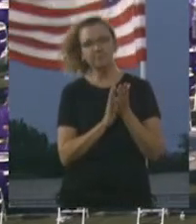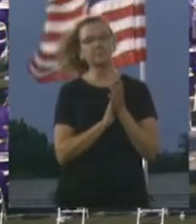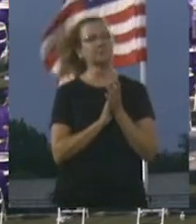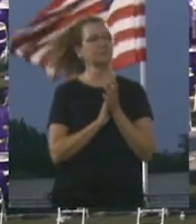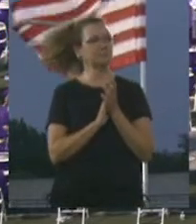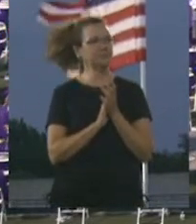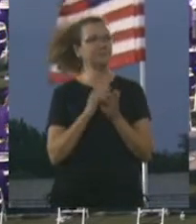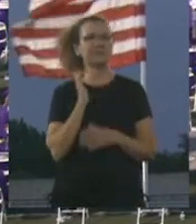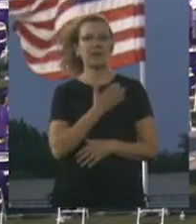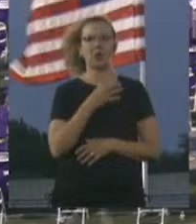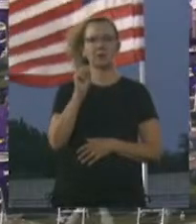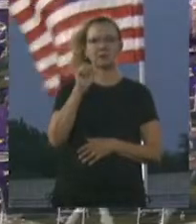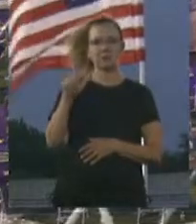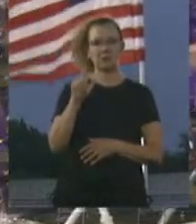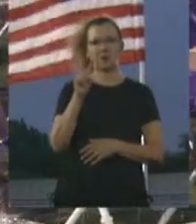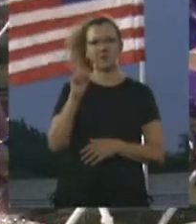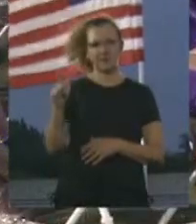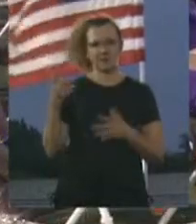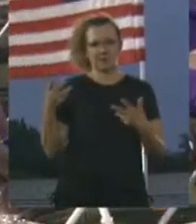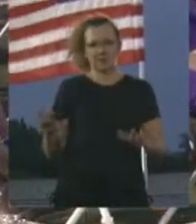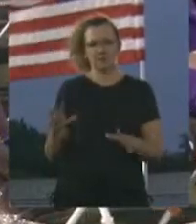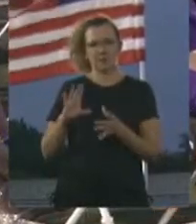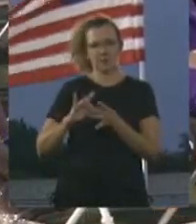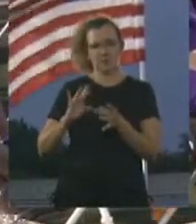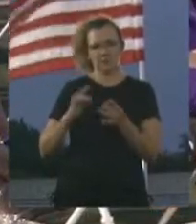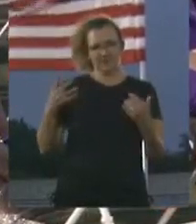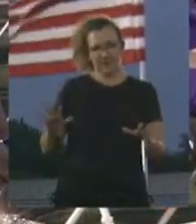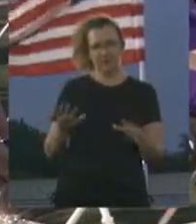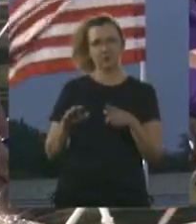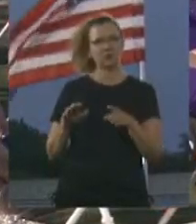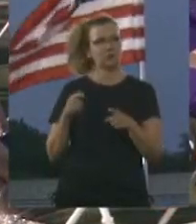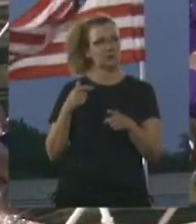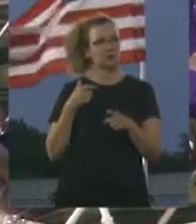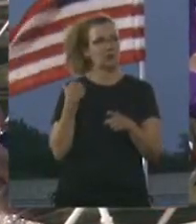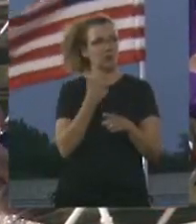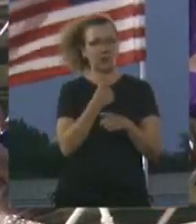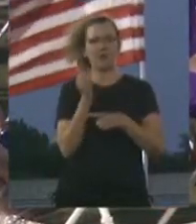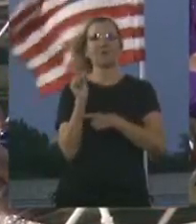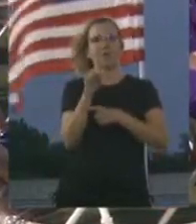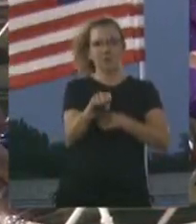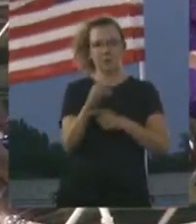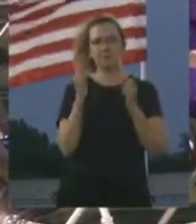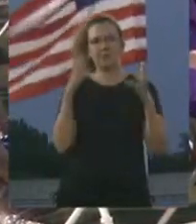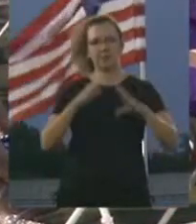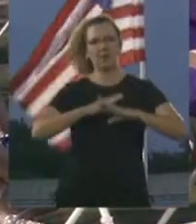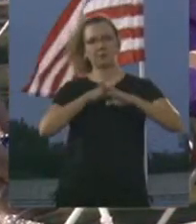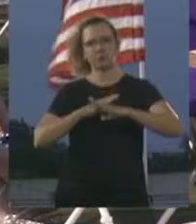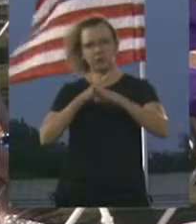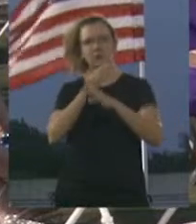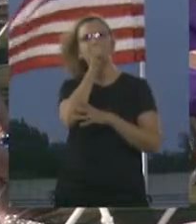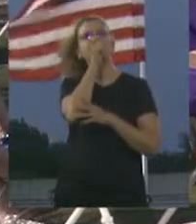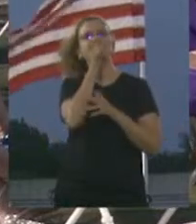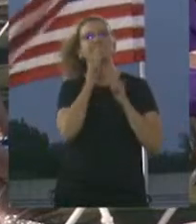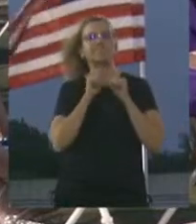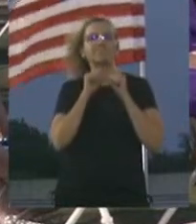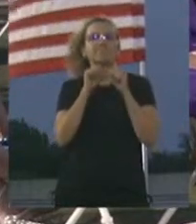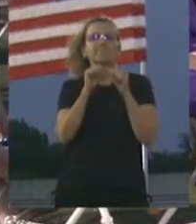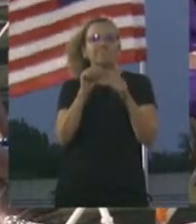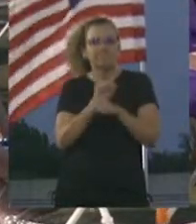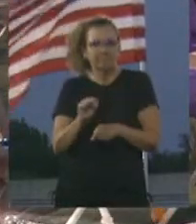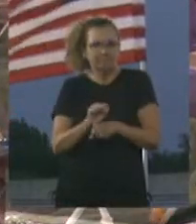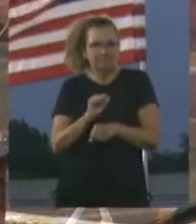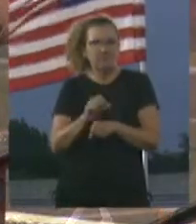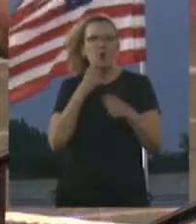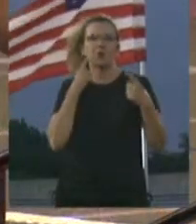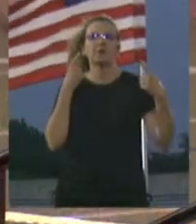As our salutatorian and valedictorian stated, how overcoming obstacles and perseverance are the keys to